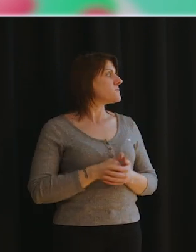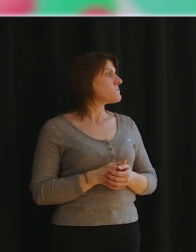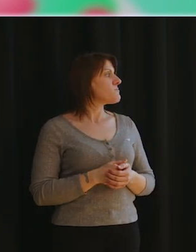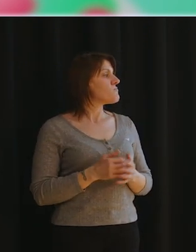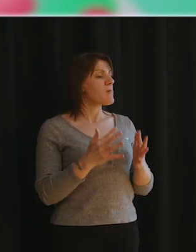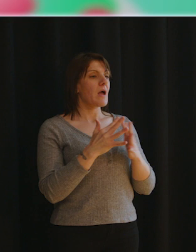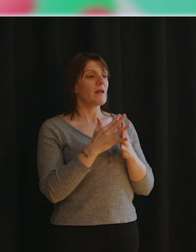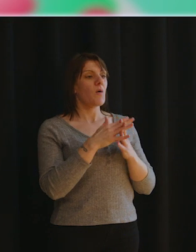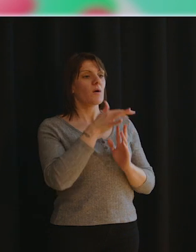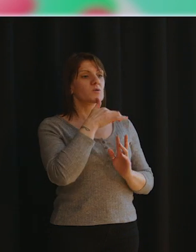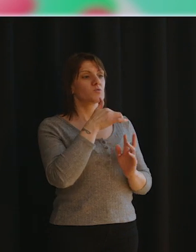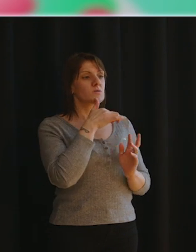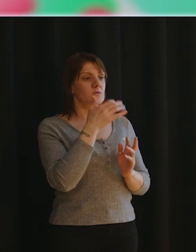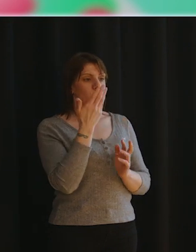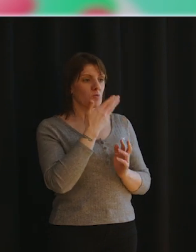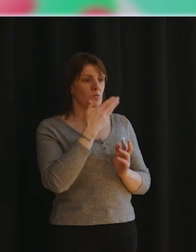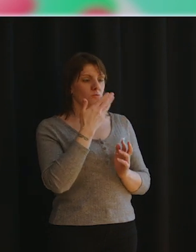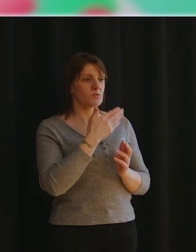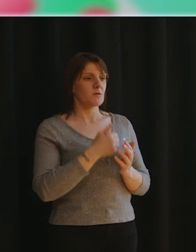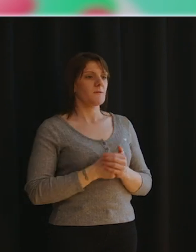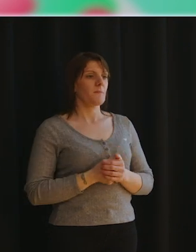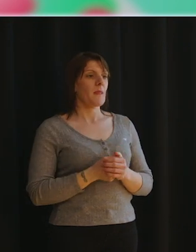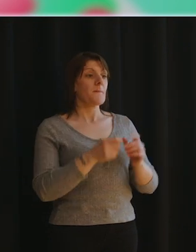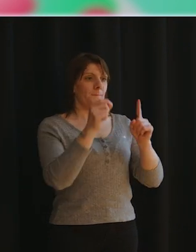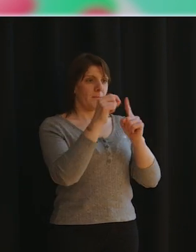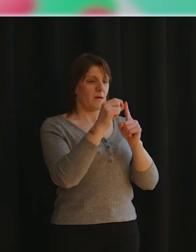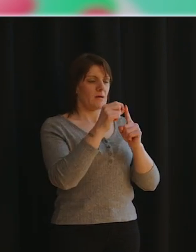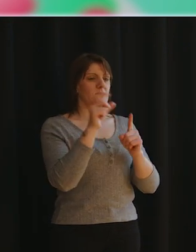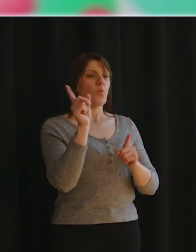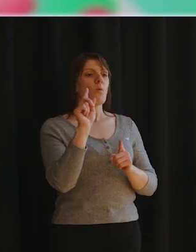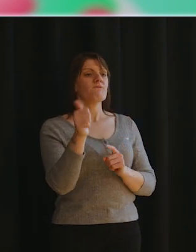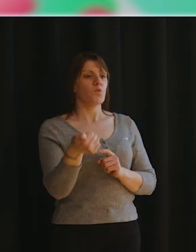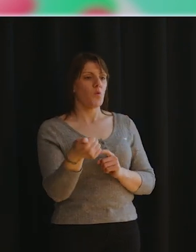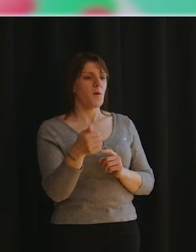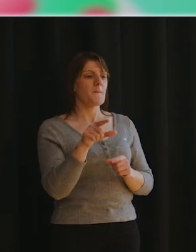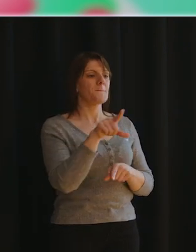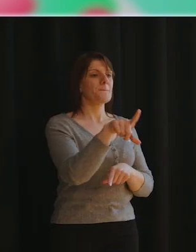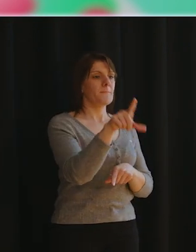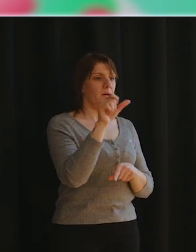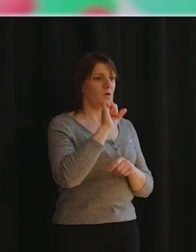schools. The P stands for picking your battles.